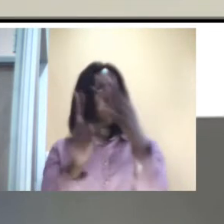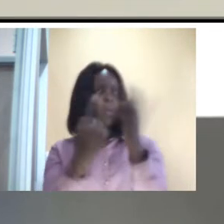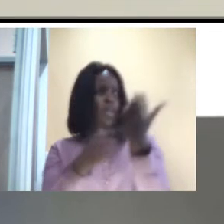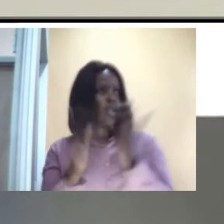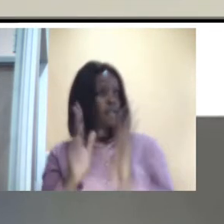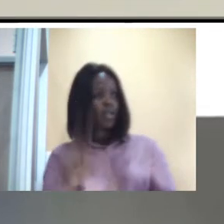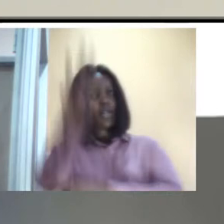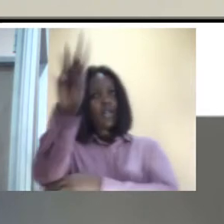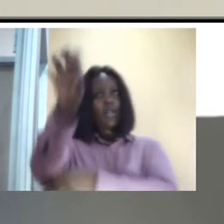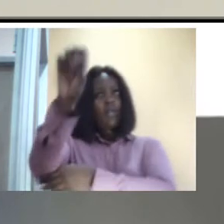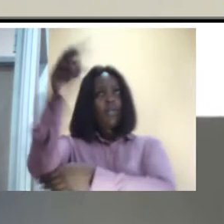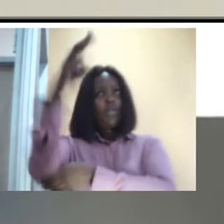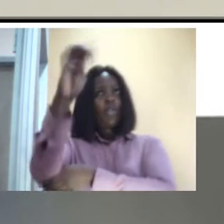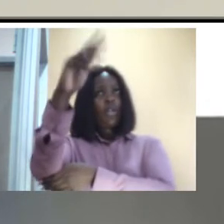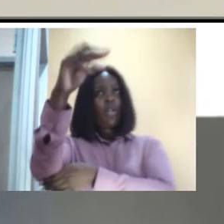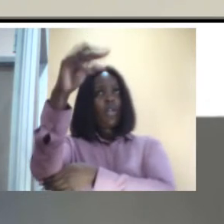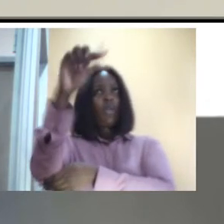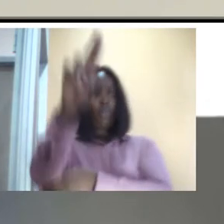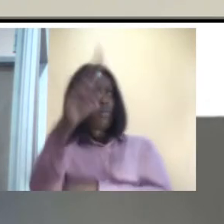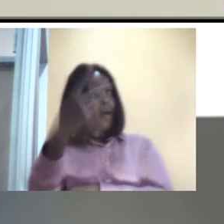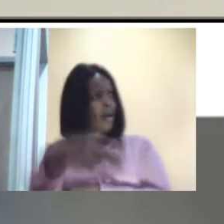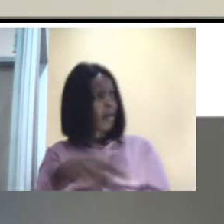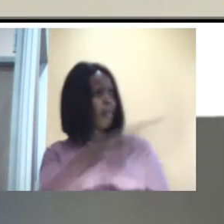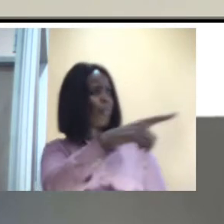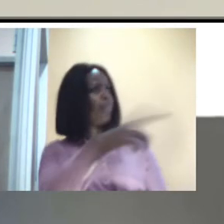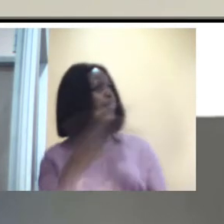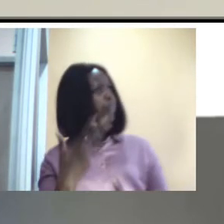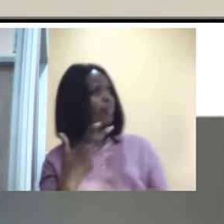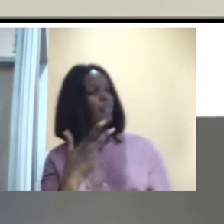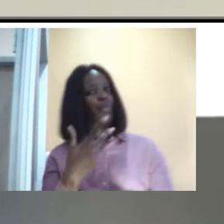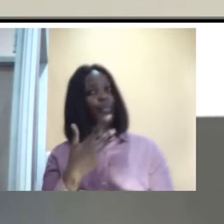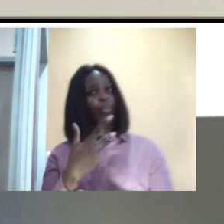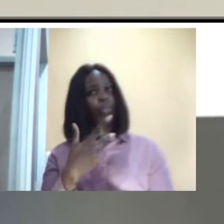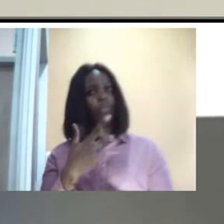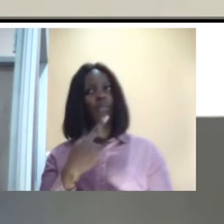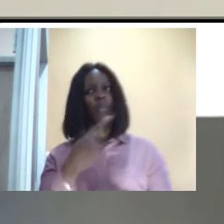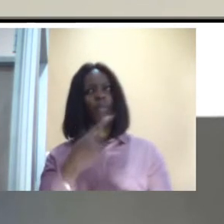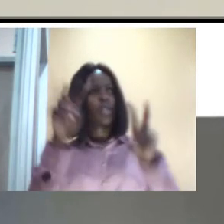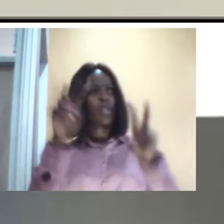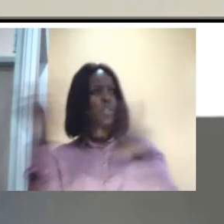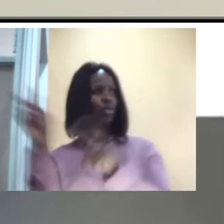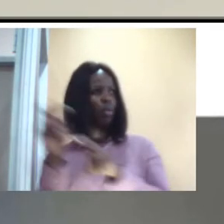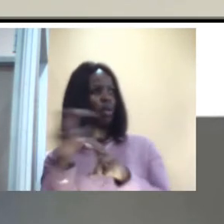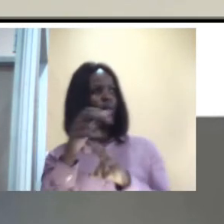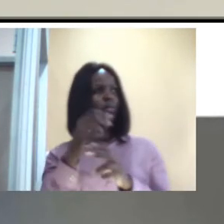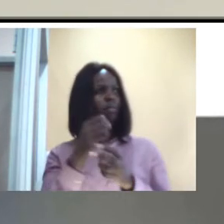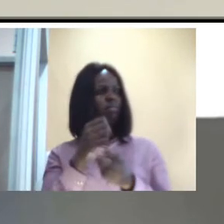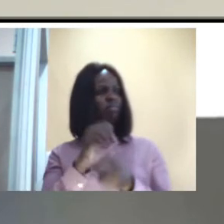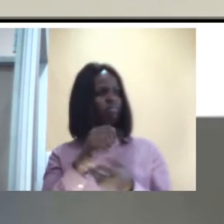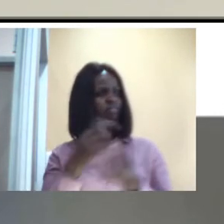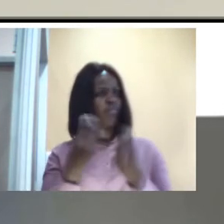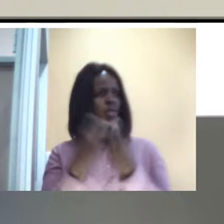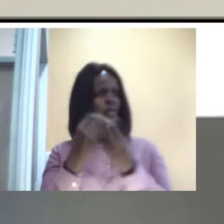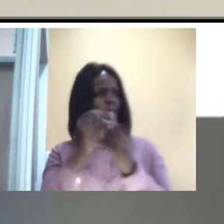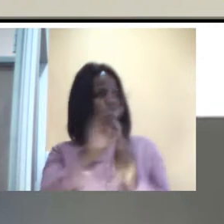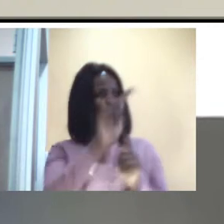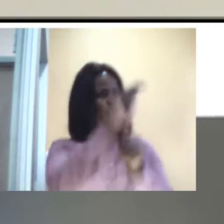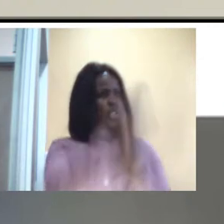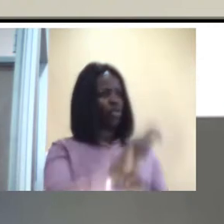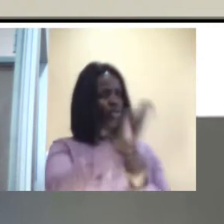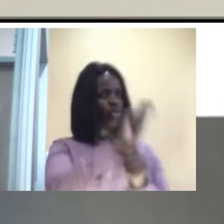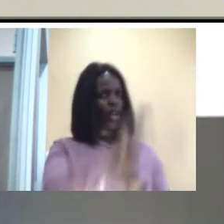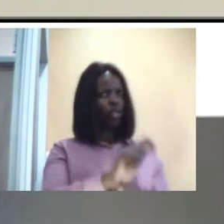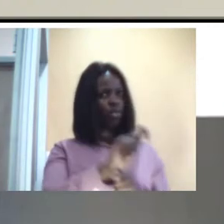Honorable Mshengu, again, you want to support herbal medicines and tribal traditional medicine, sorry.